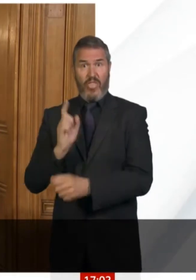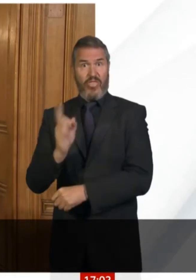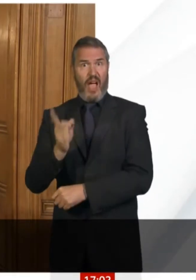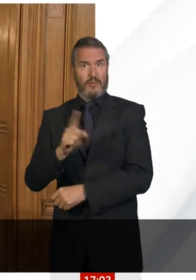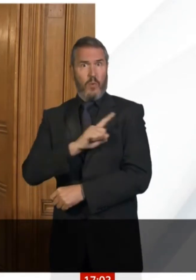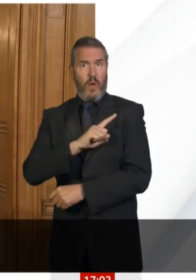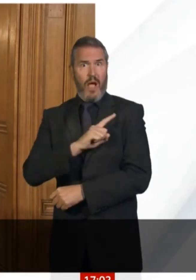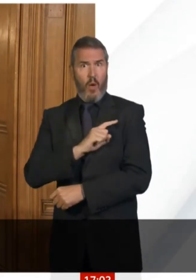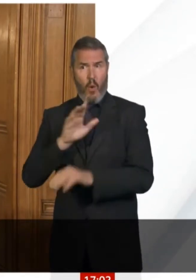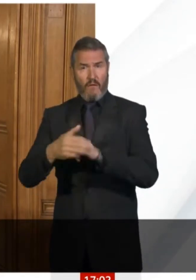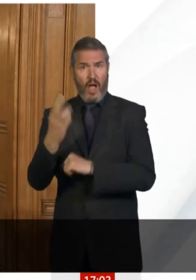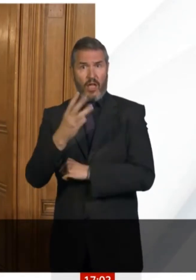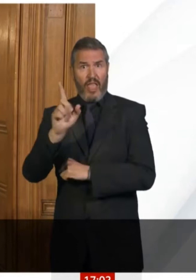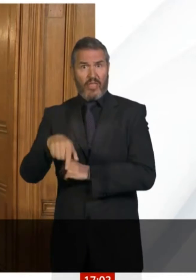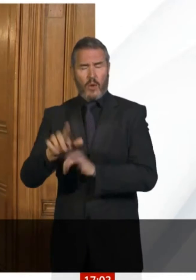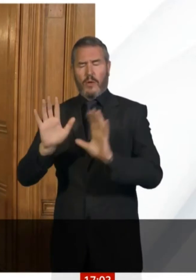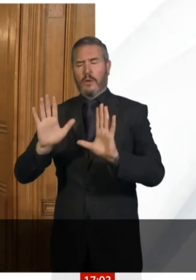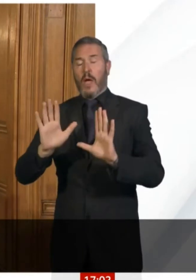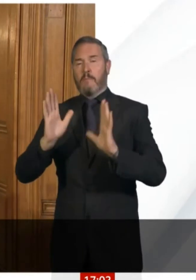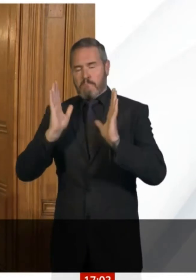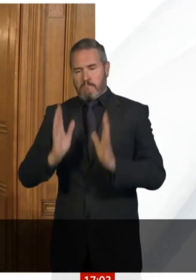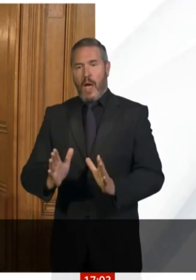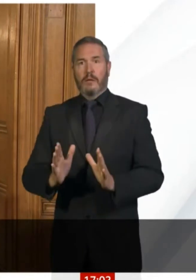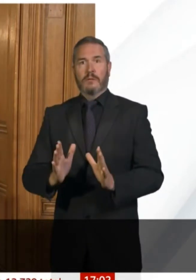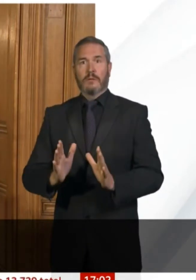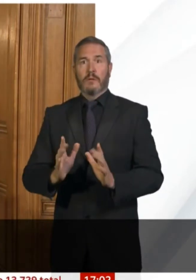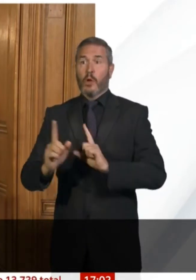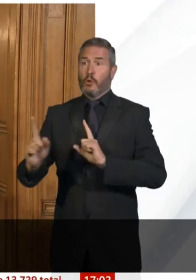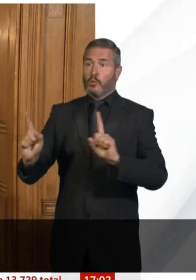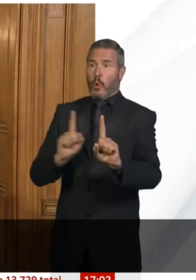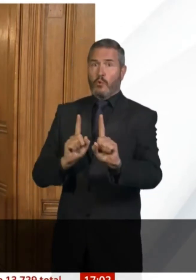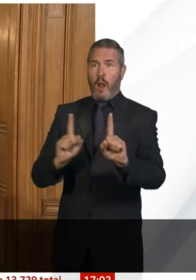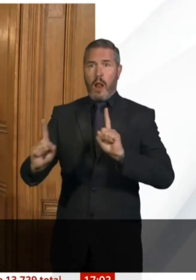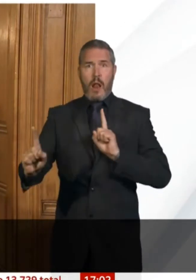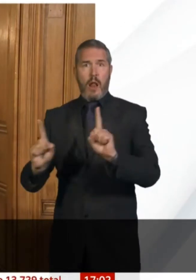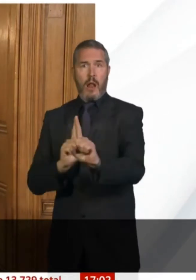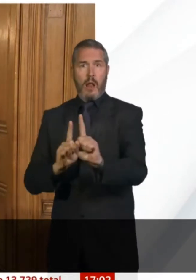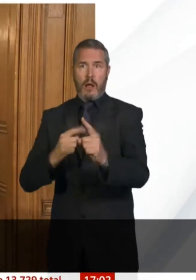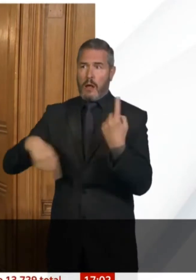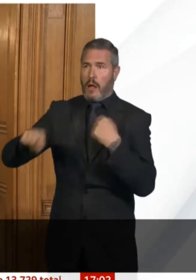why we need to follow the social distancing guidance.